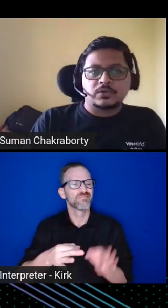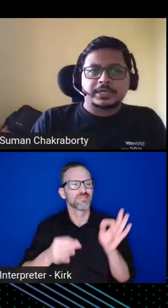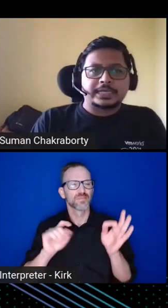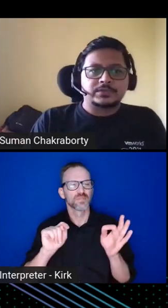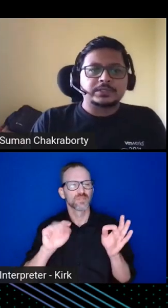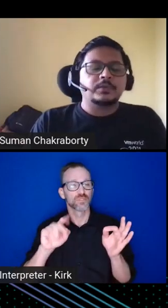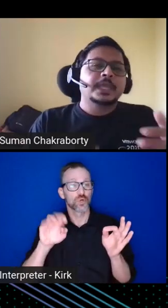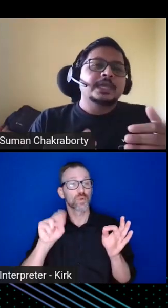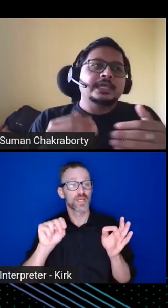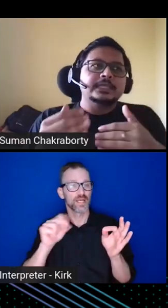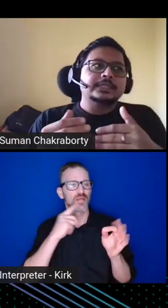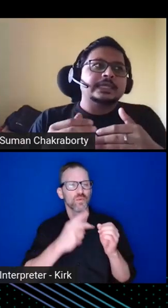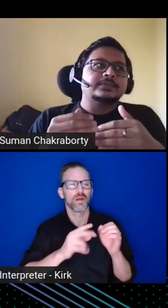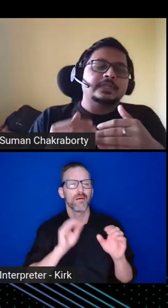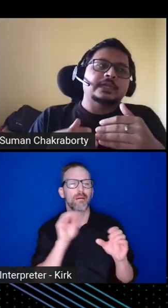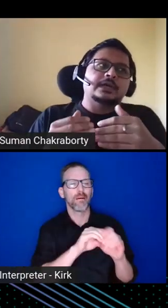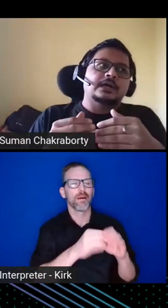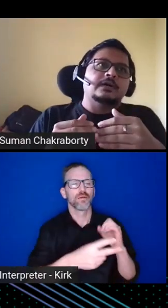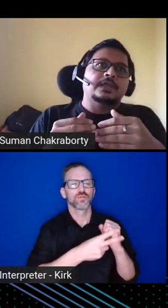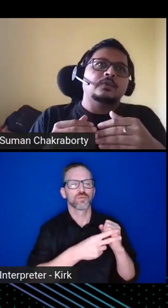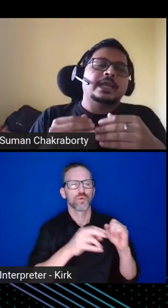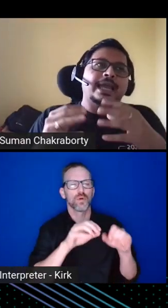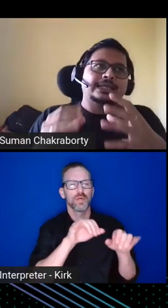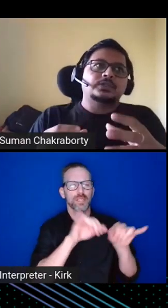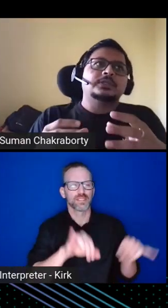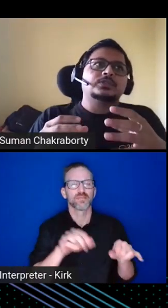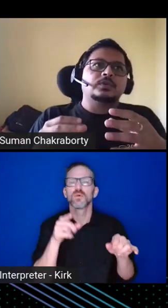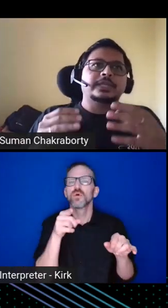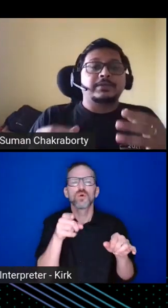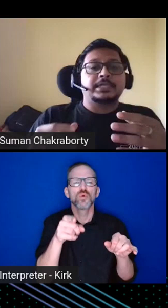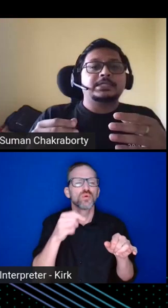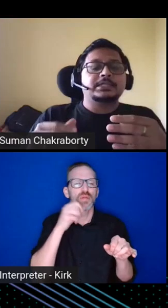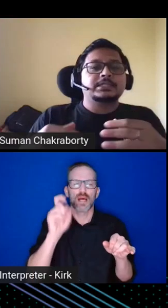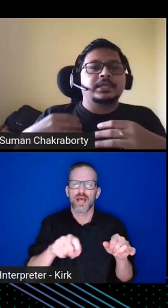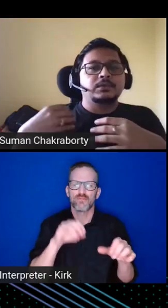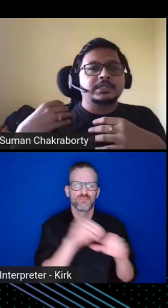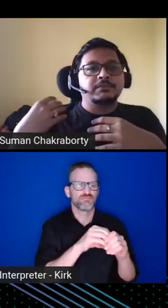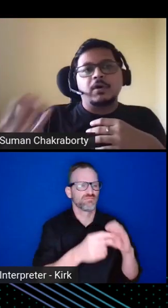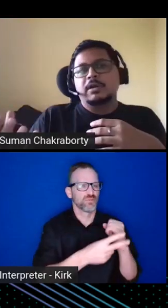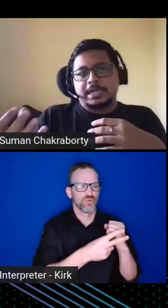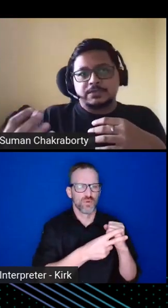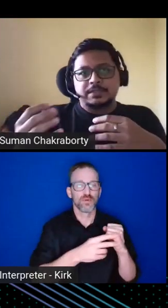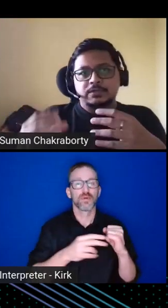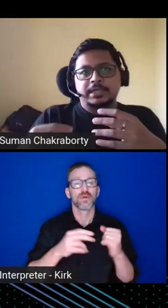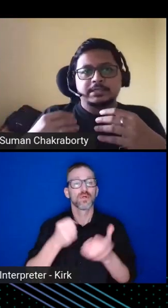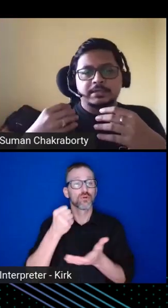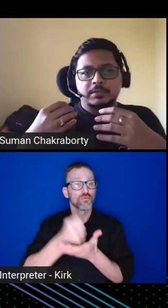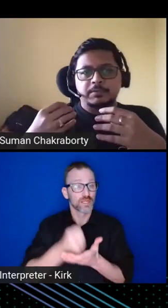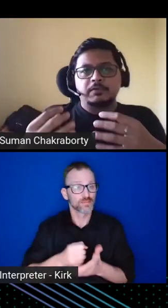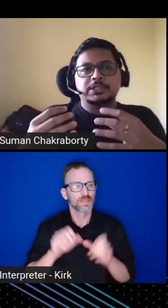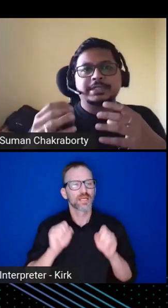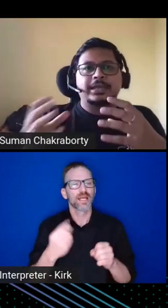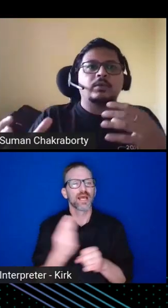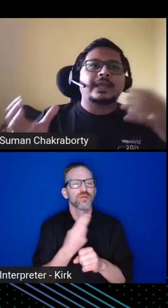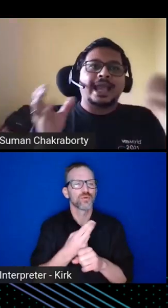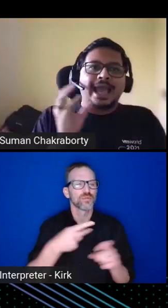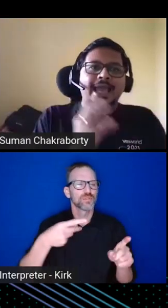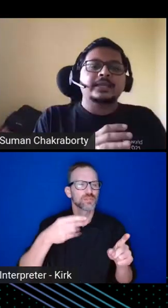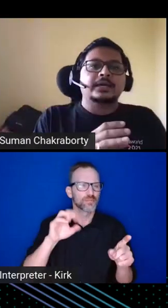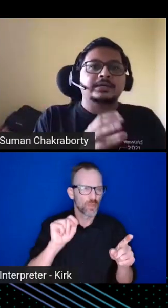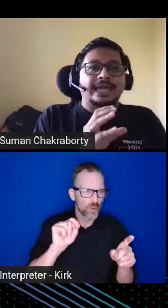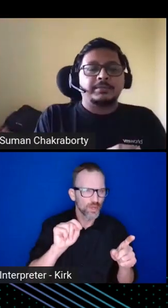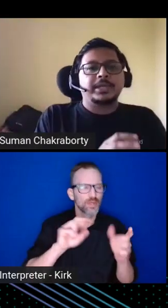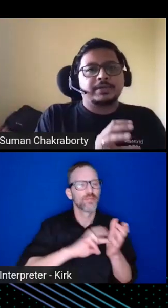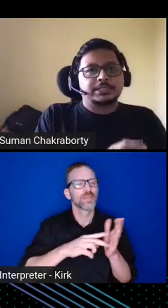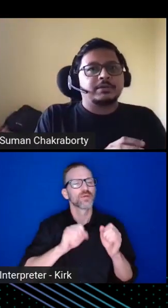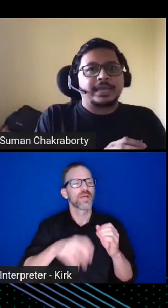to store it as well. So in this case, for the you can actually store the credentials using Vault as well. So there is a provision that you can add